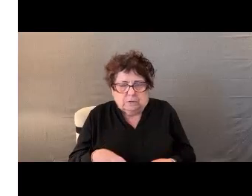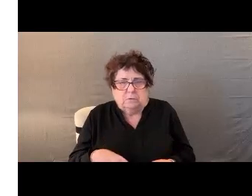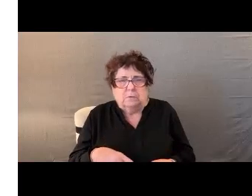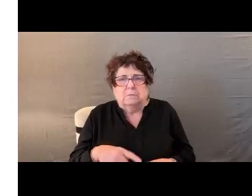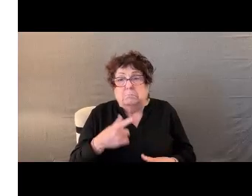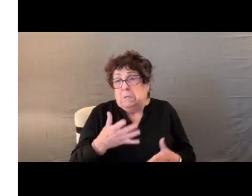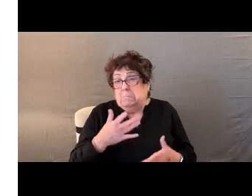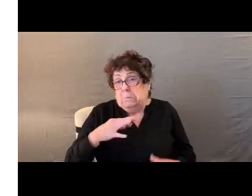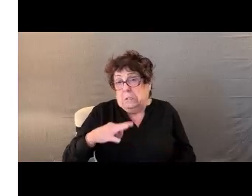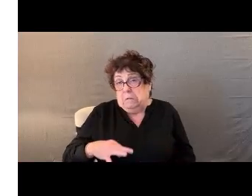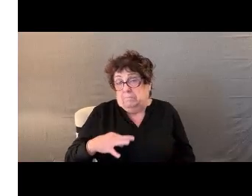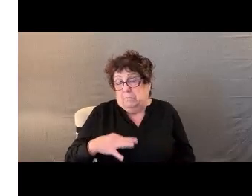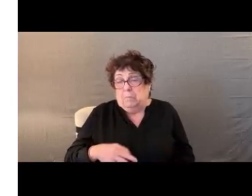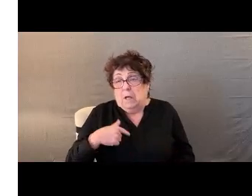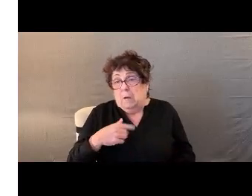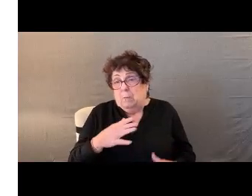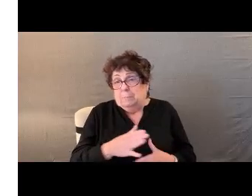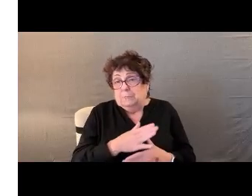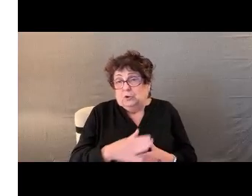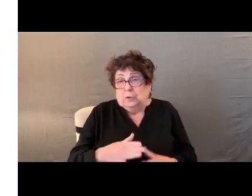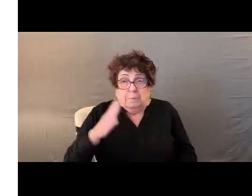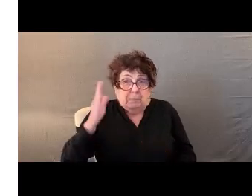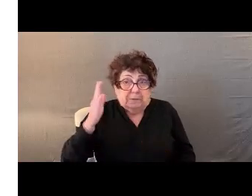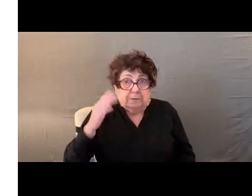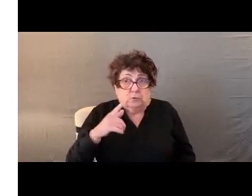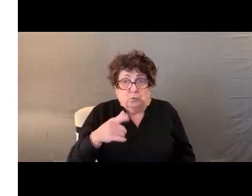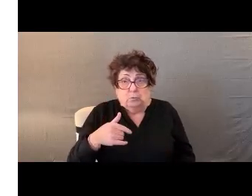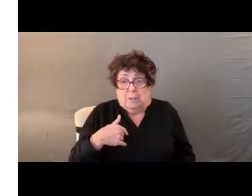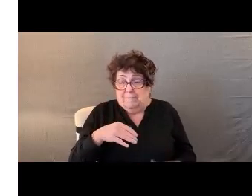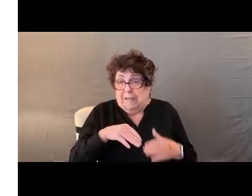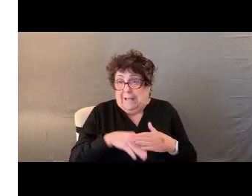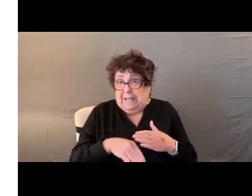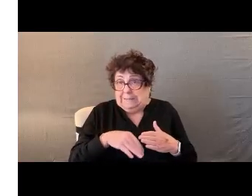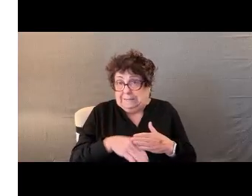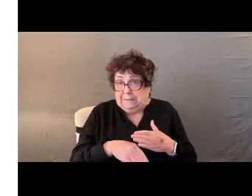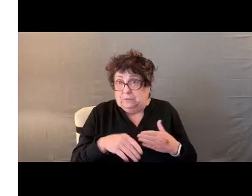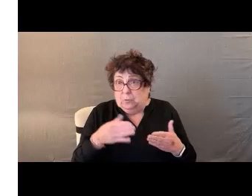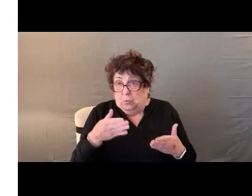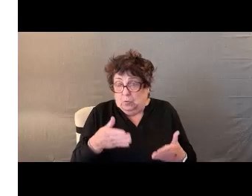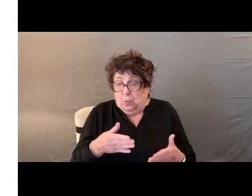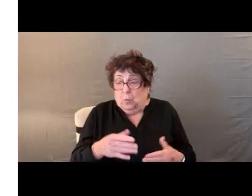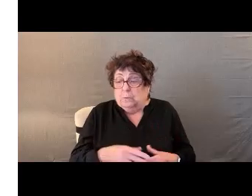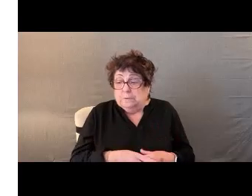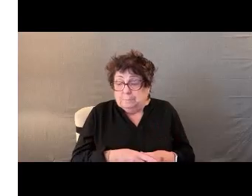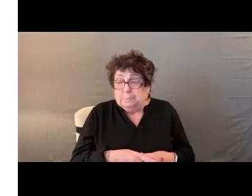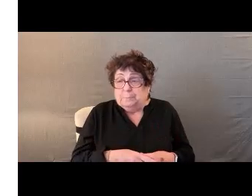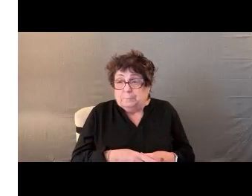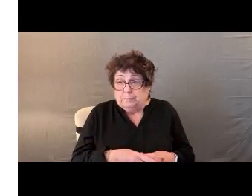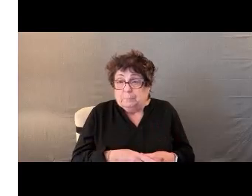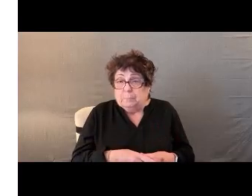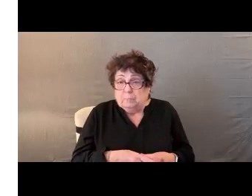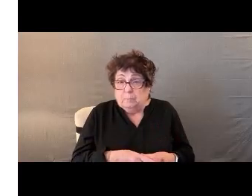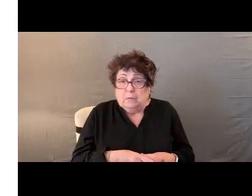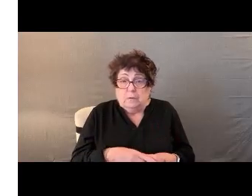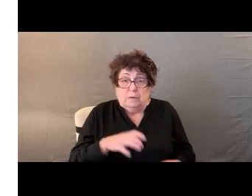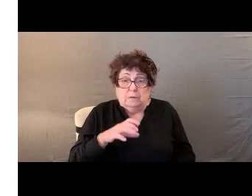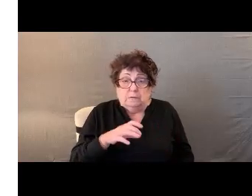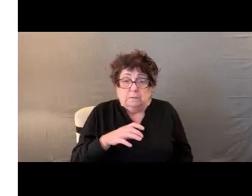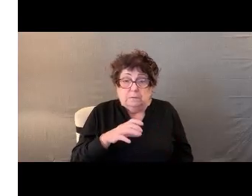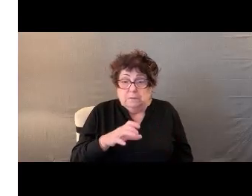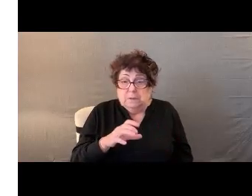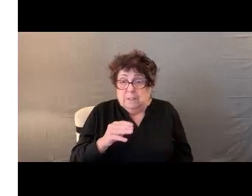sharing the presentation so that you have access to those links. But CMS Final Rule